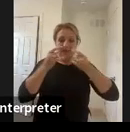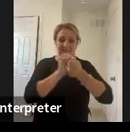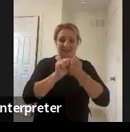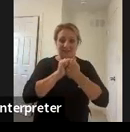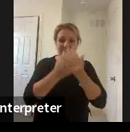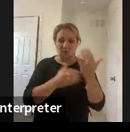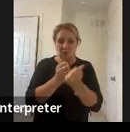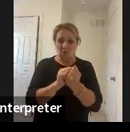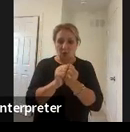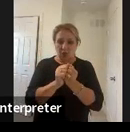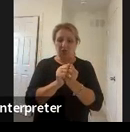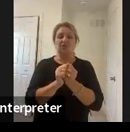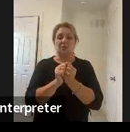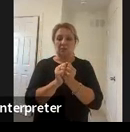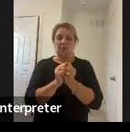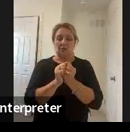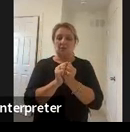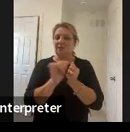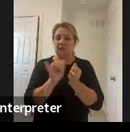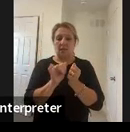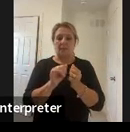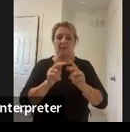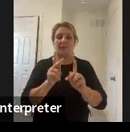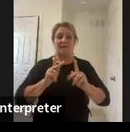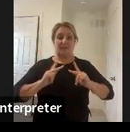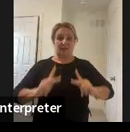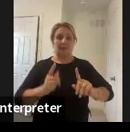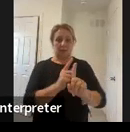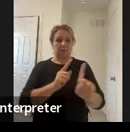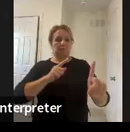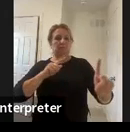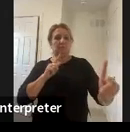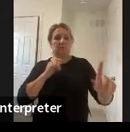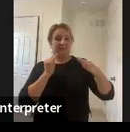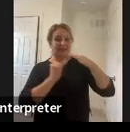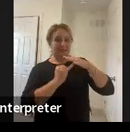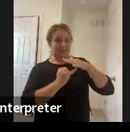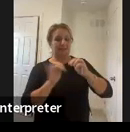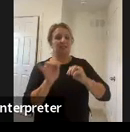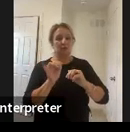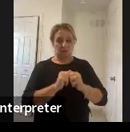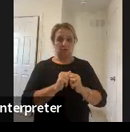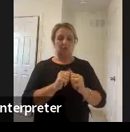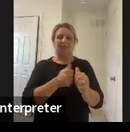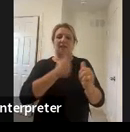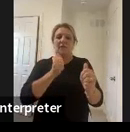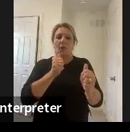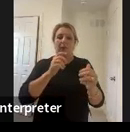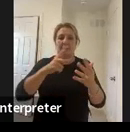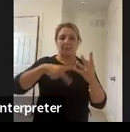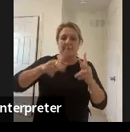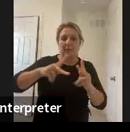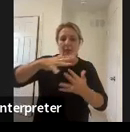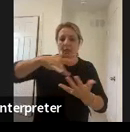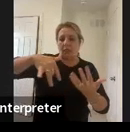often, as Debbie just mentioned, and physical distancing, isolating from others, including avoiding gatherings, avoiding